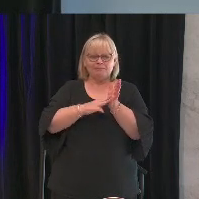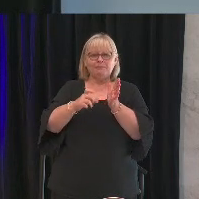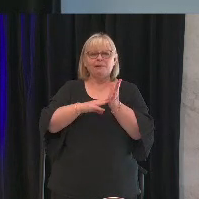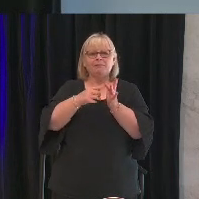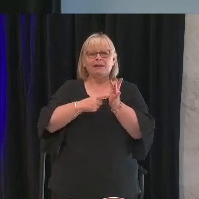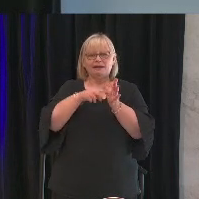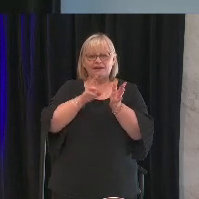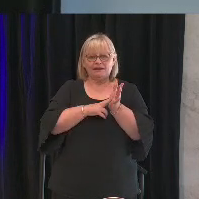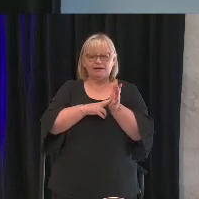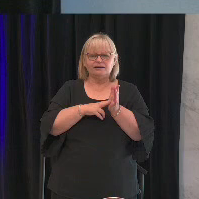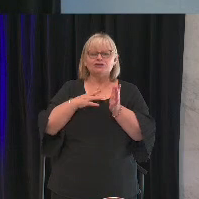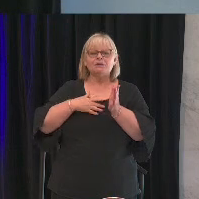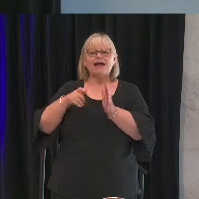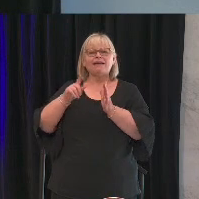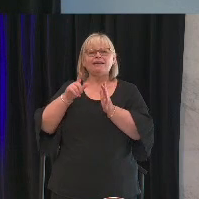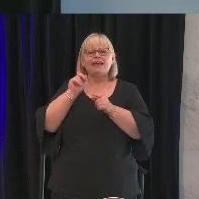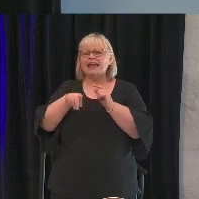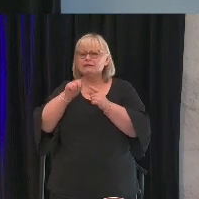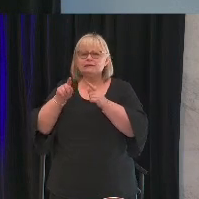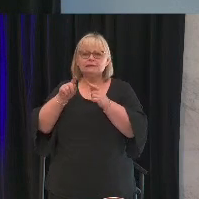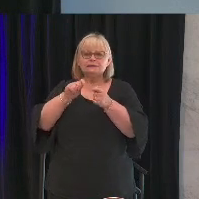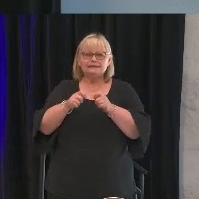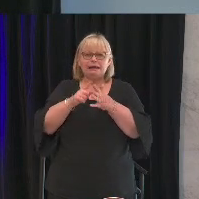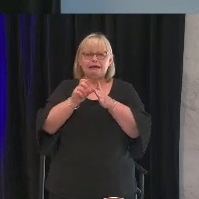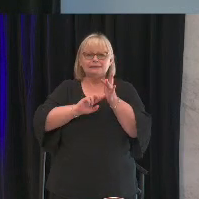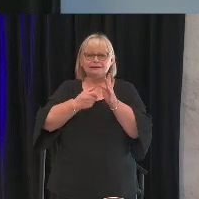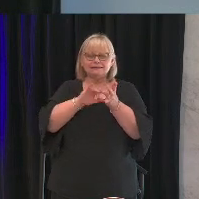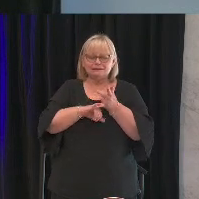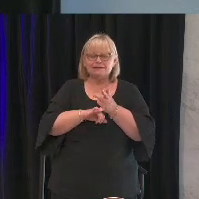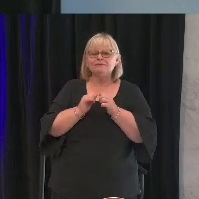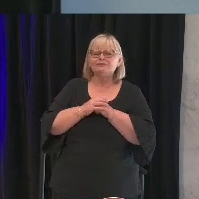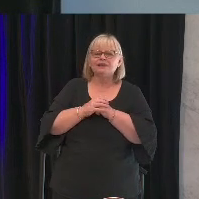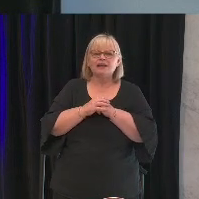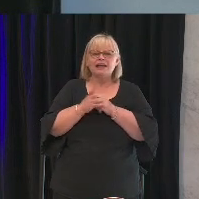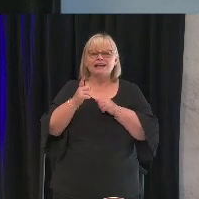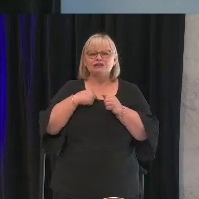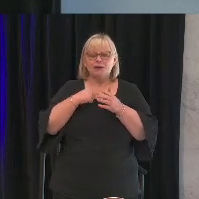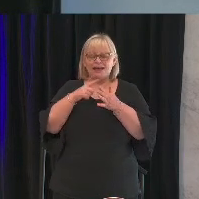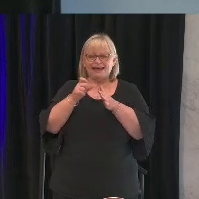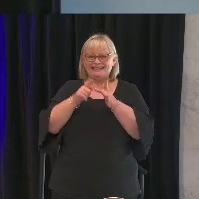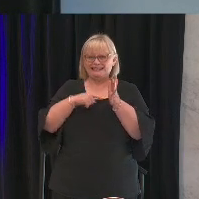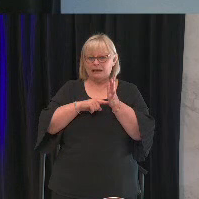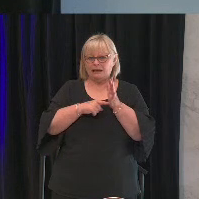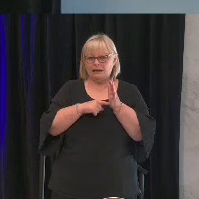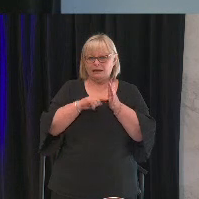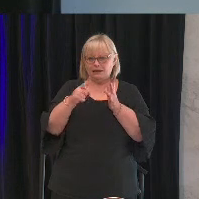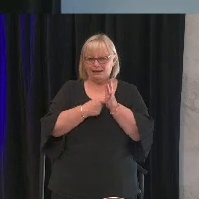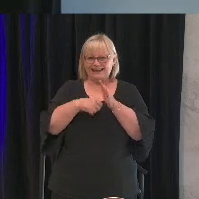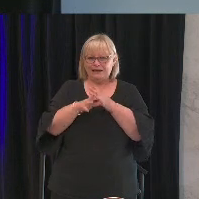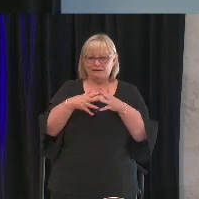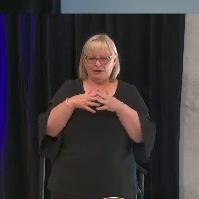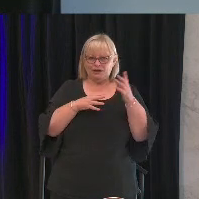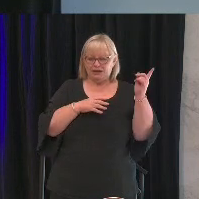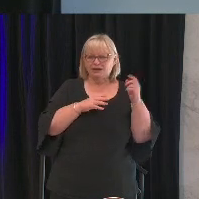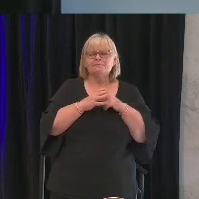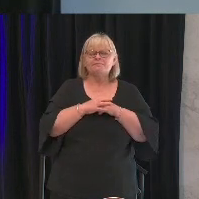my amazing editors, Claire Craig and Georgia Douglas, and to my editor in the US with Penguin